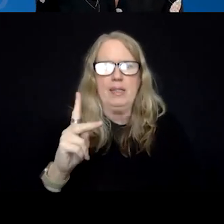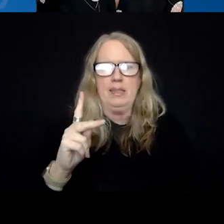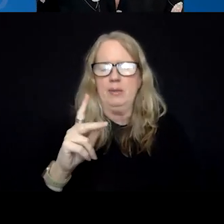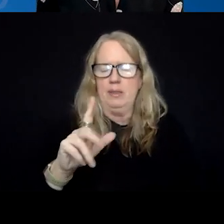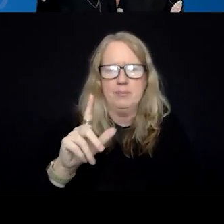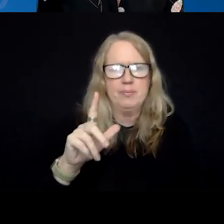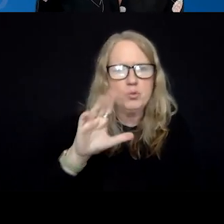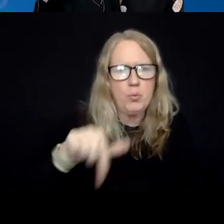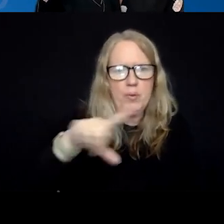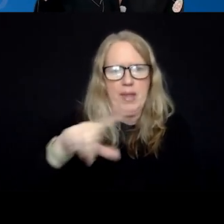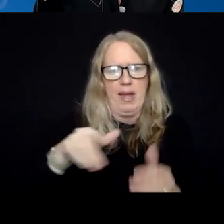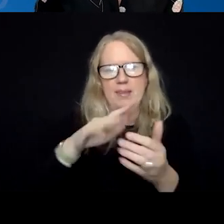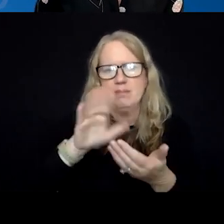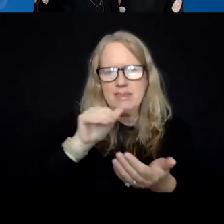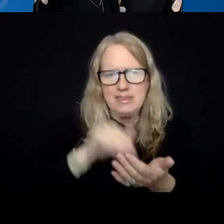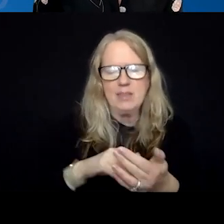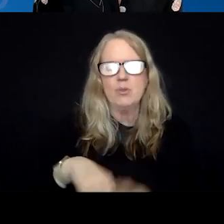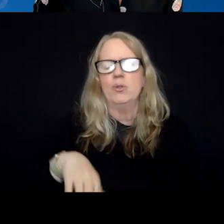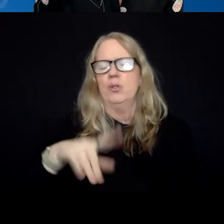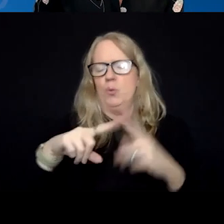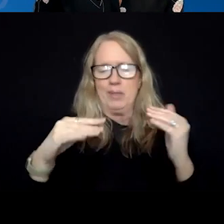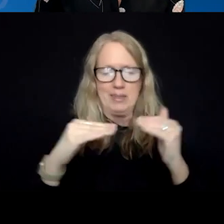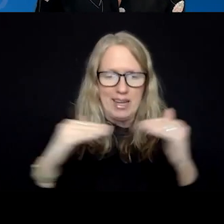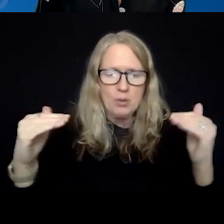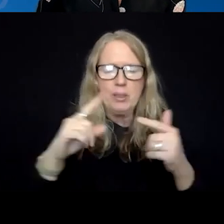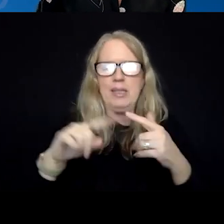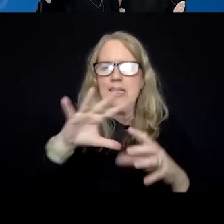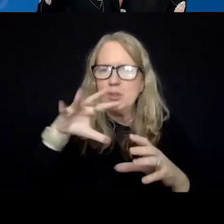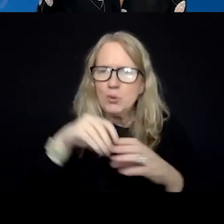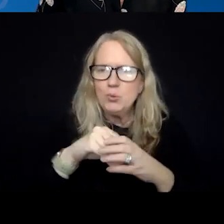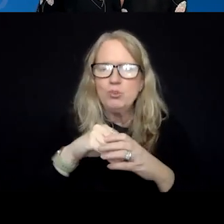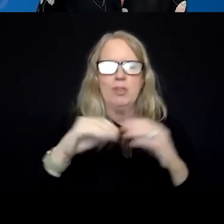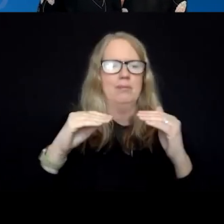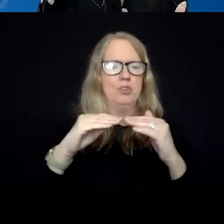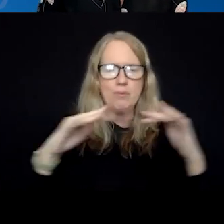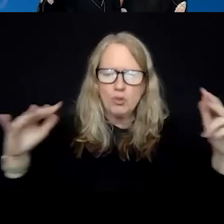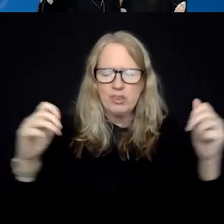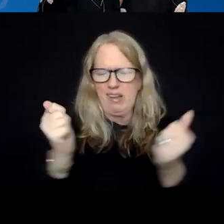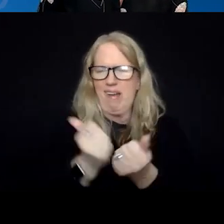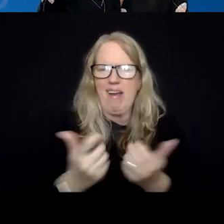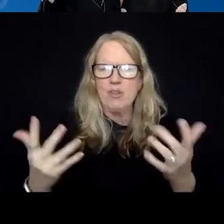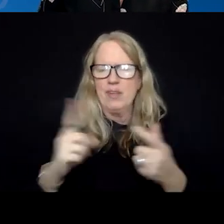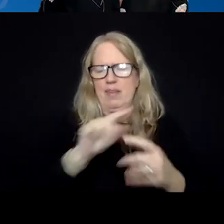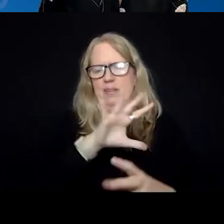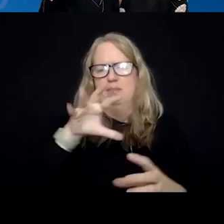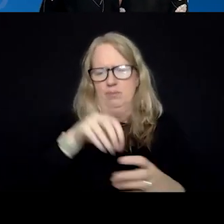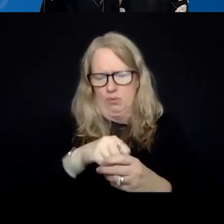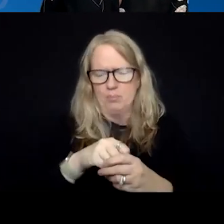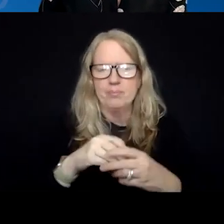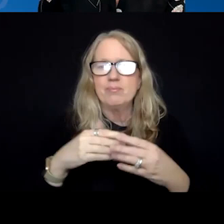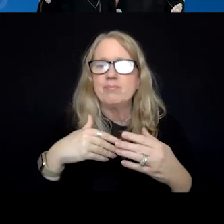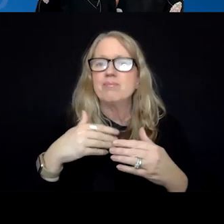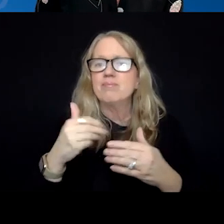all individuals. So we've got a lens of equity and inclusion and diversity in all the work that we're doing as a part of this effort. Next slide,